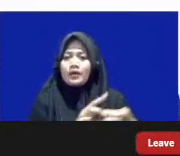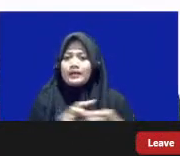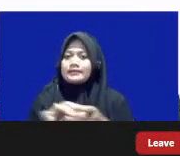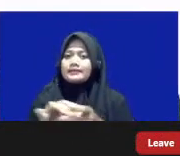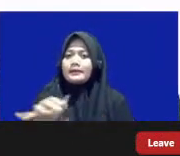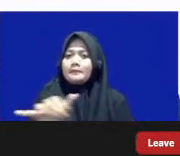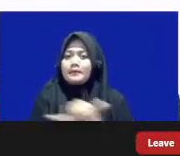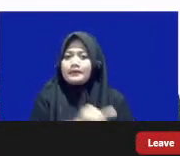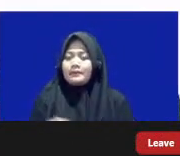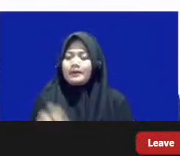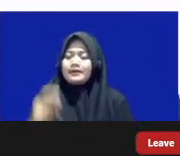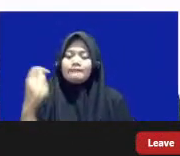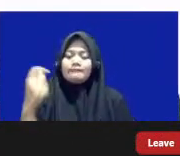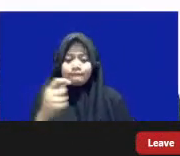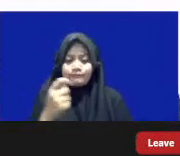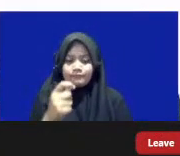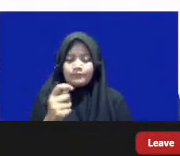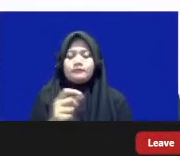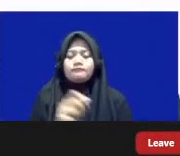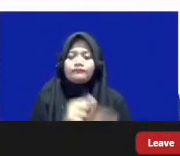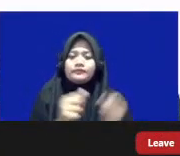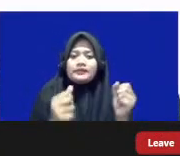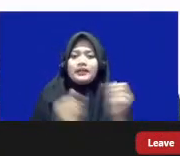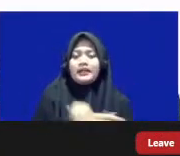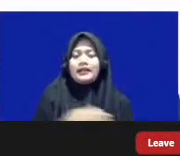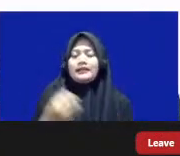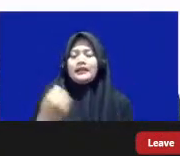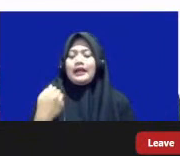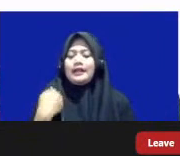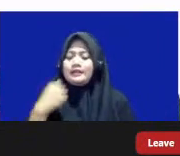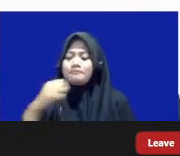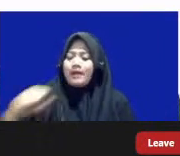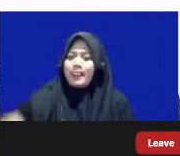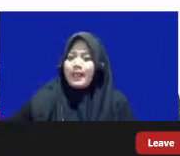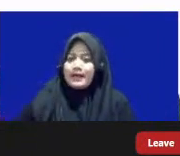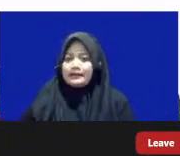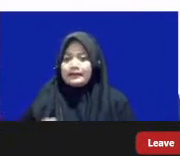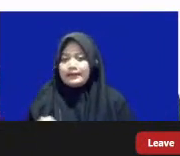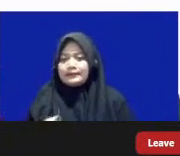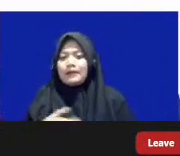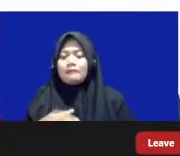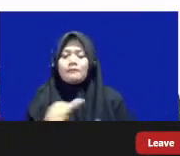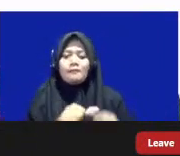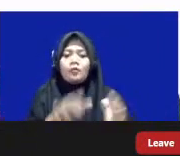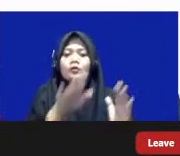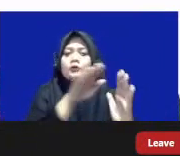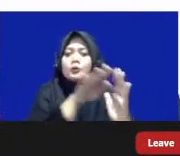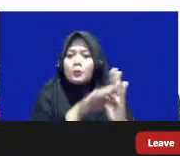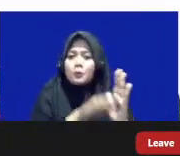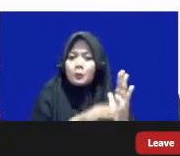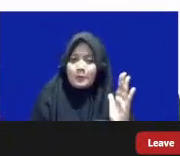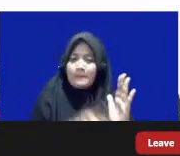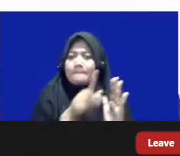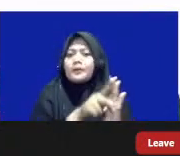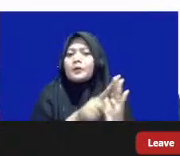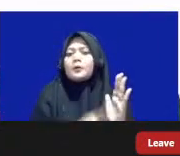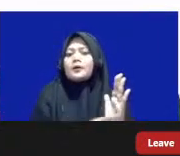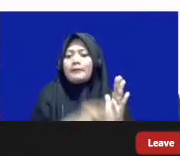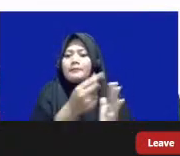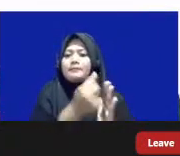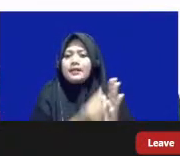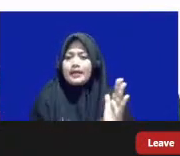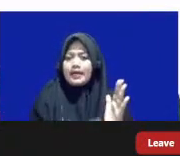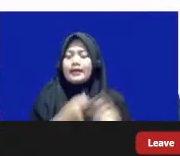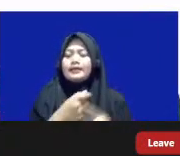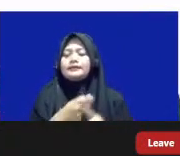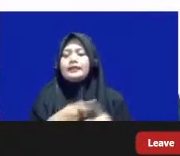and tested forecast-based financing tool as a part of the WFP's integrated risk management approach.